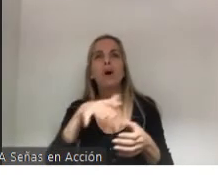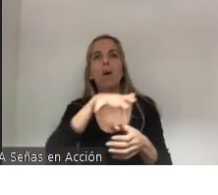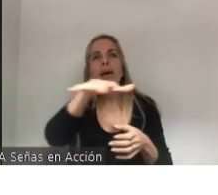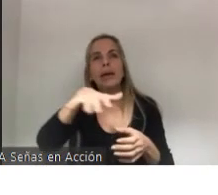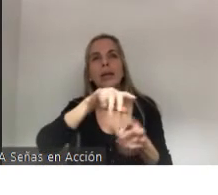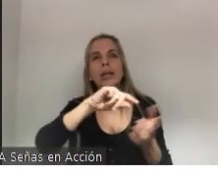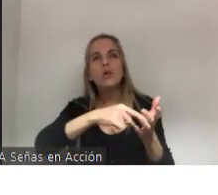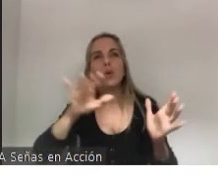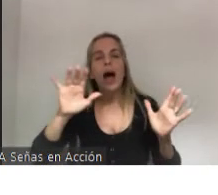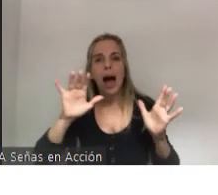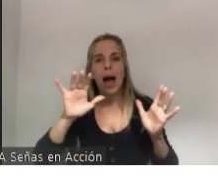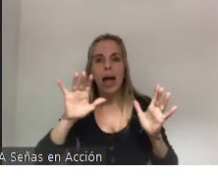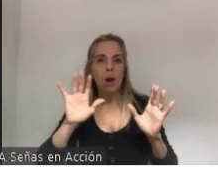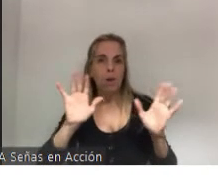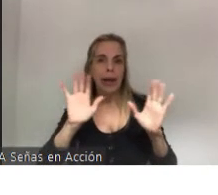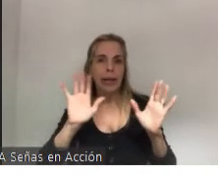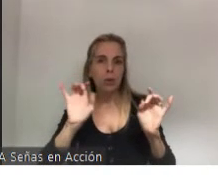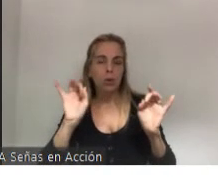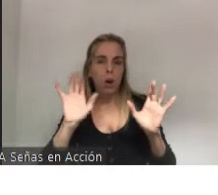cosmopolitan